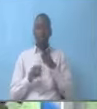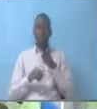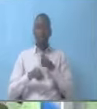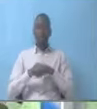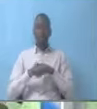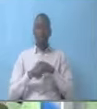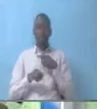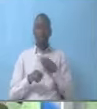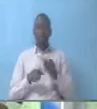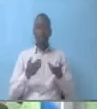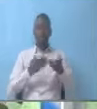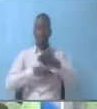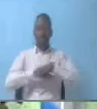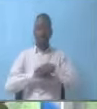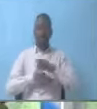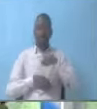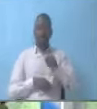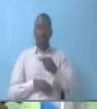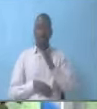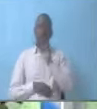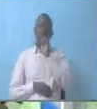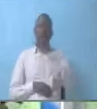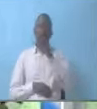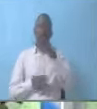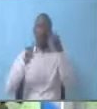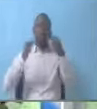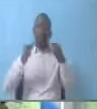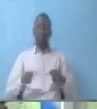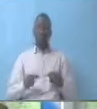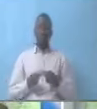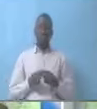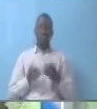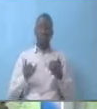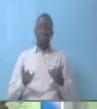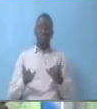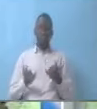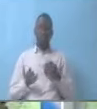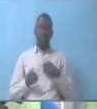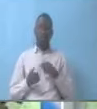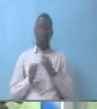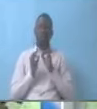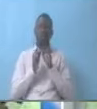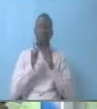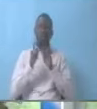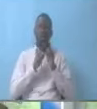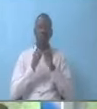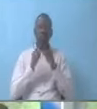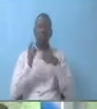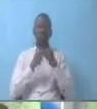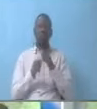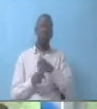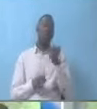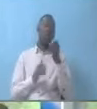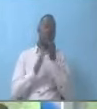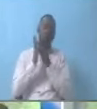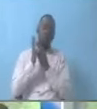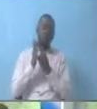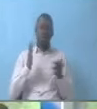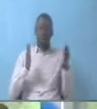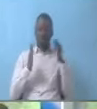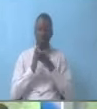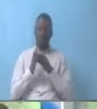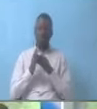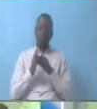should be perhaps the conclusion of your testimony. Mm-hmm. In the meantime, let's deal with the other issues and then until we get to that point.